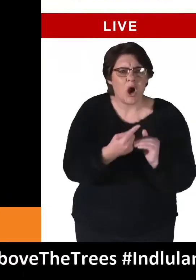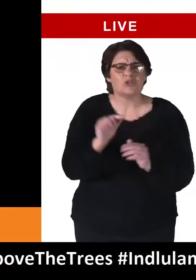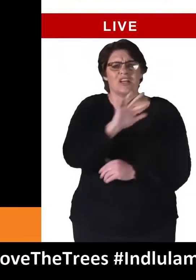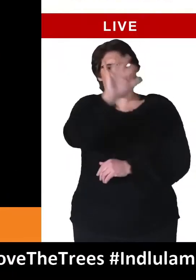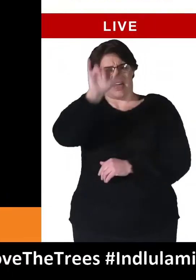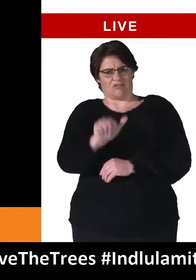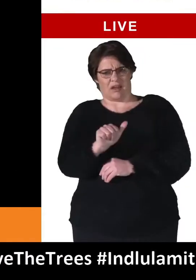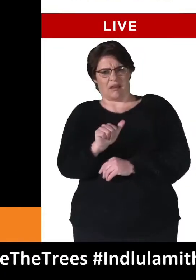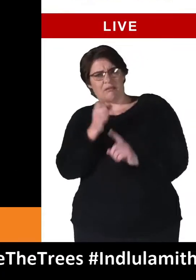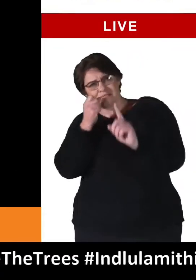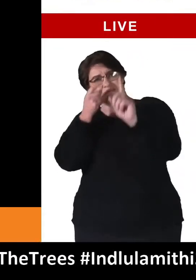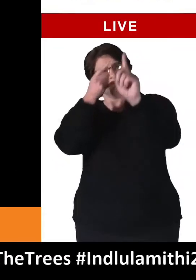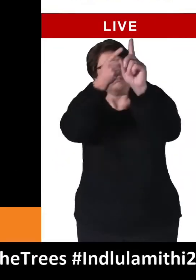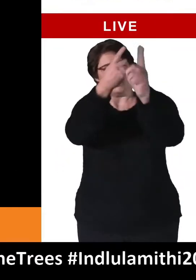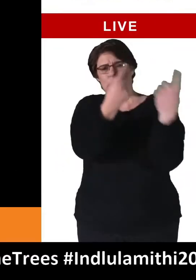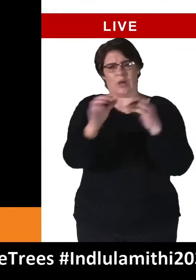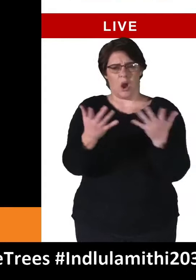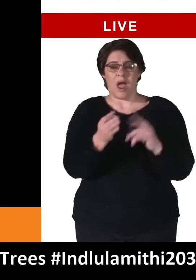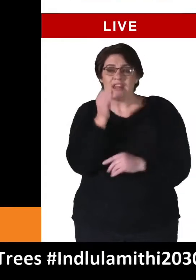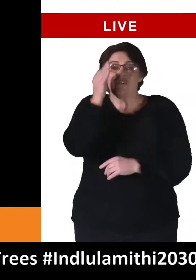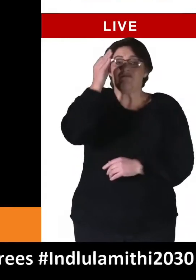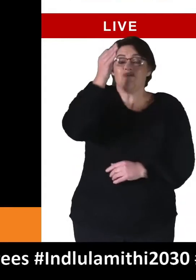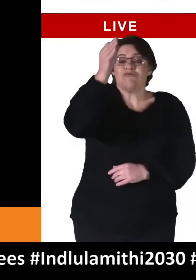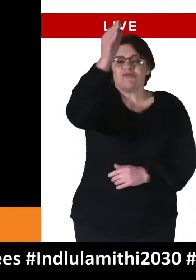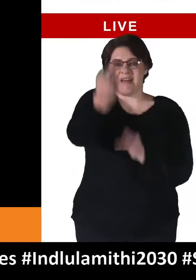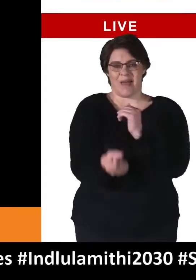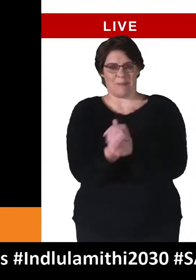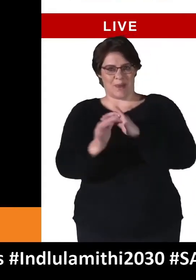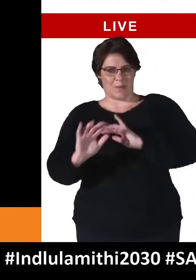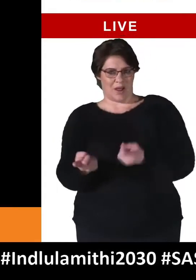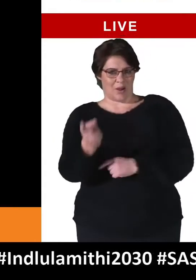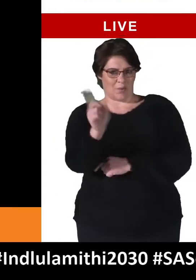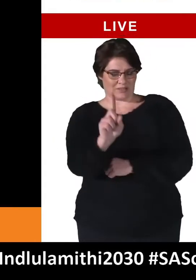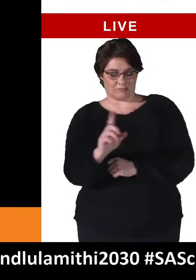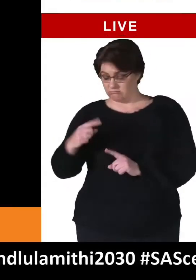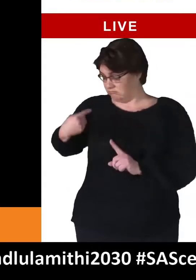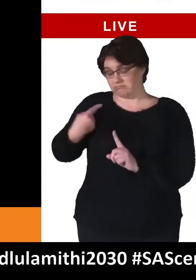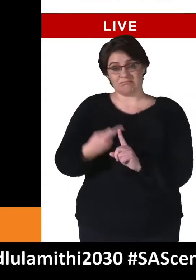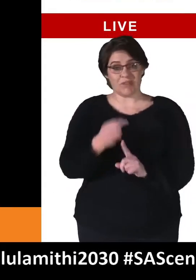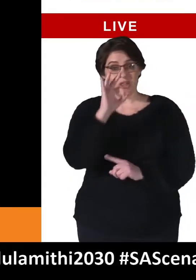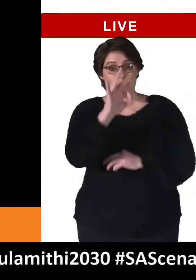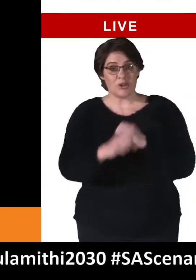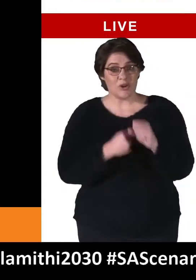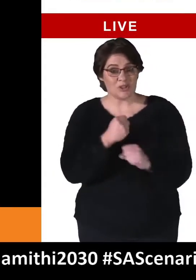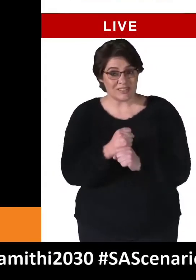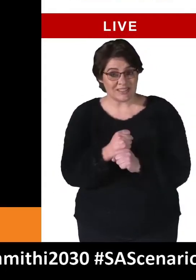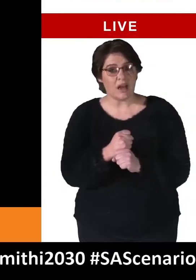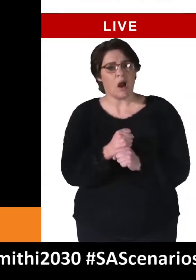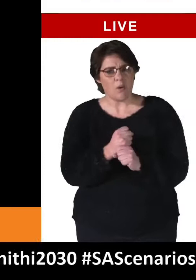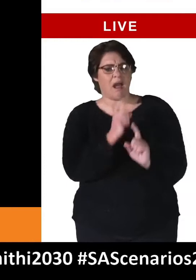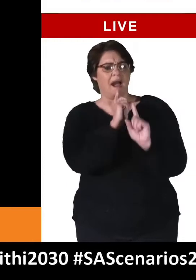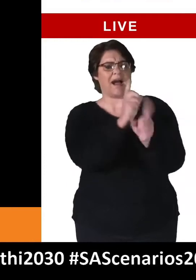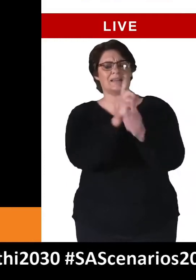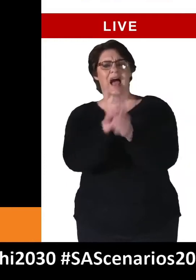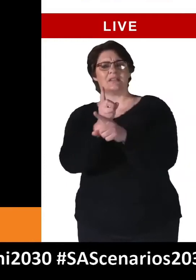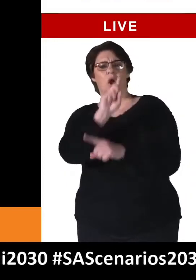Africa's current trajectory and possible future scenarios. It has been 3 years since we set out to answer the